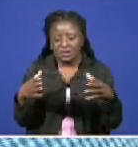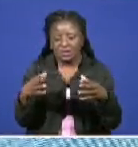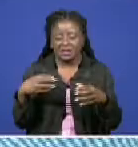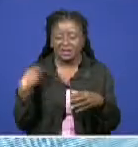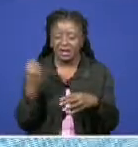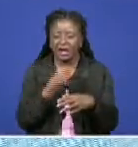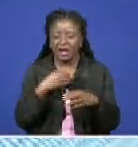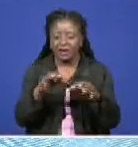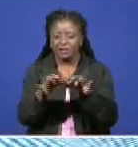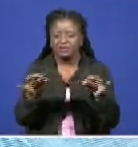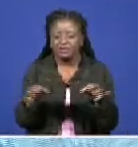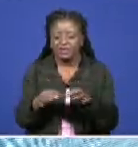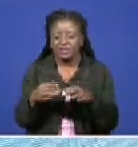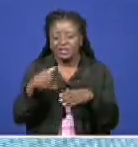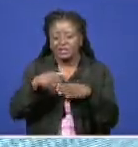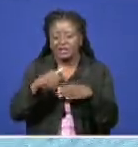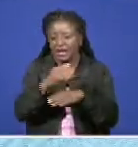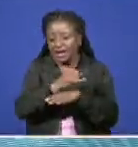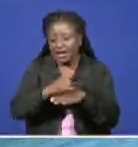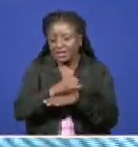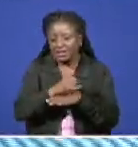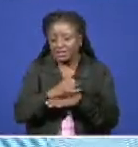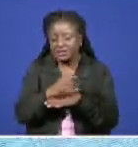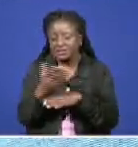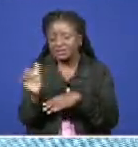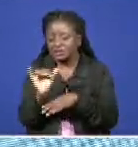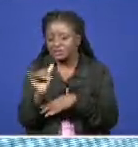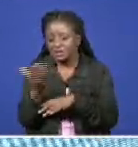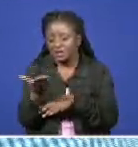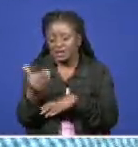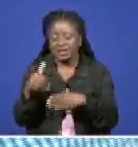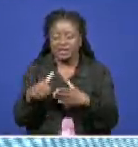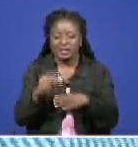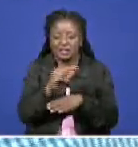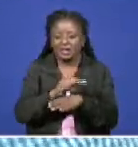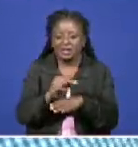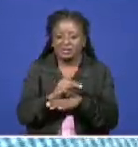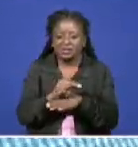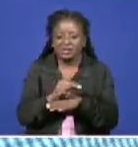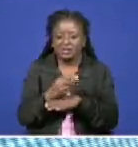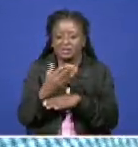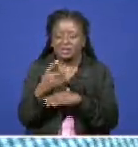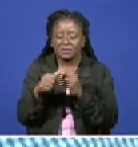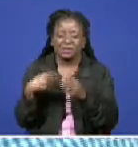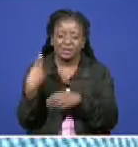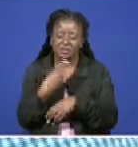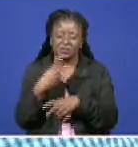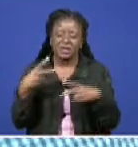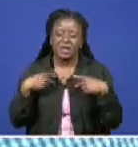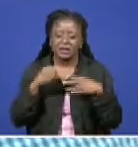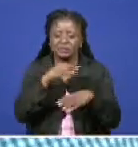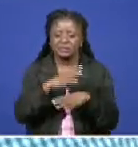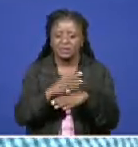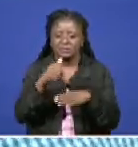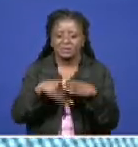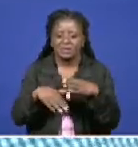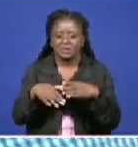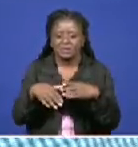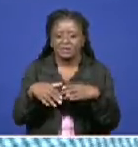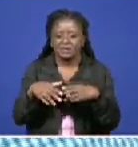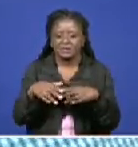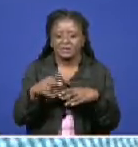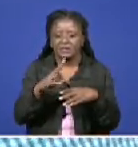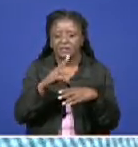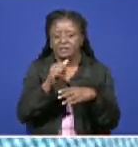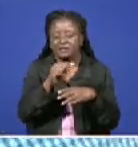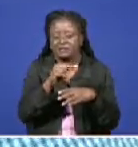as well as here at our partners in the in Nassau. The thing is about us, we have positions in mine guard services, armor